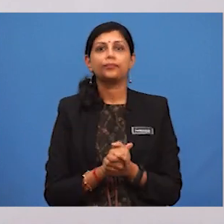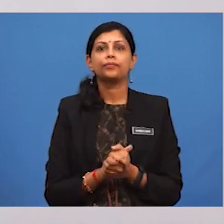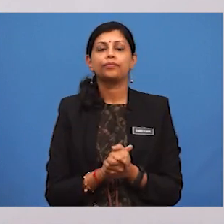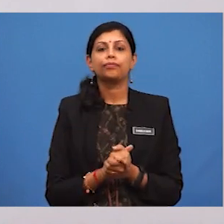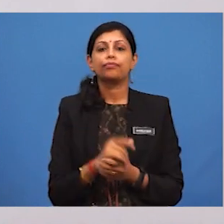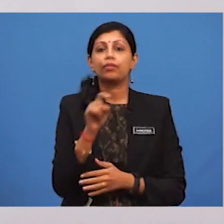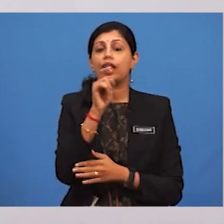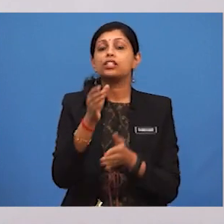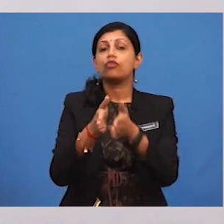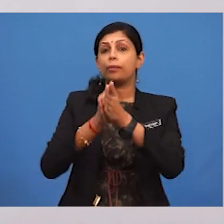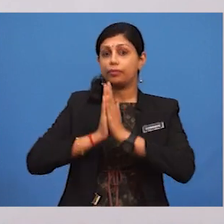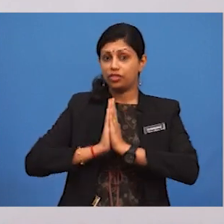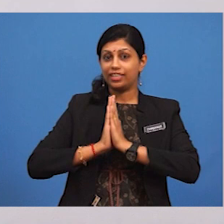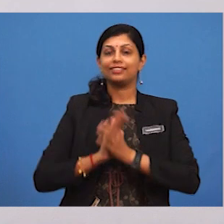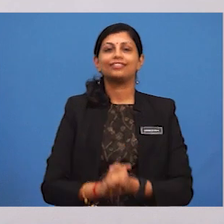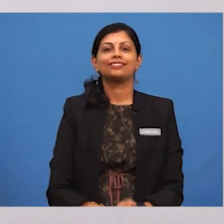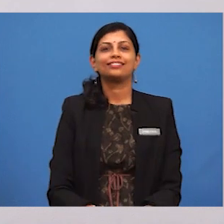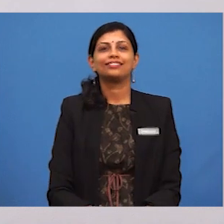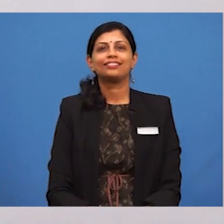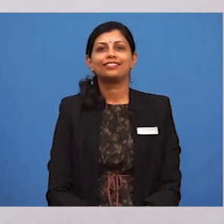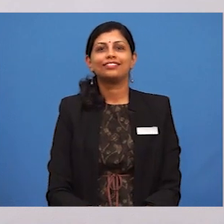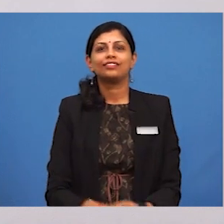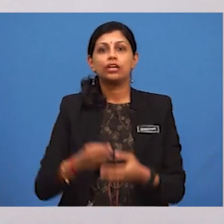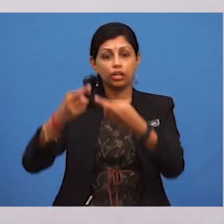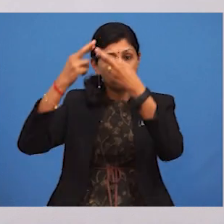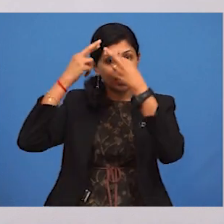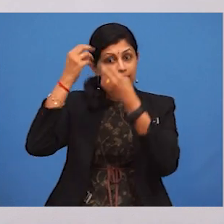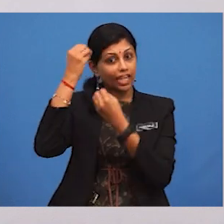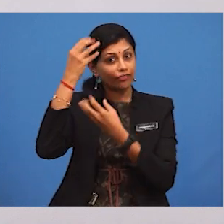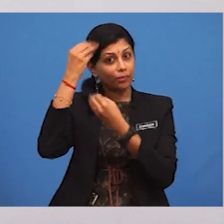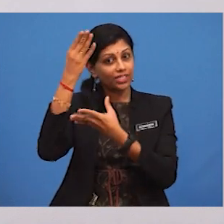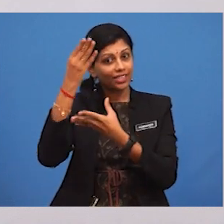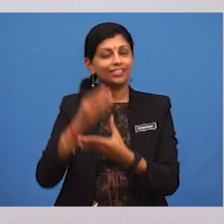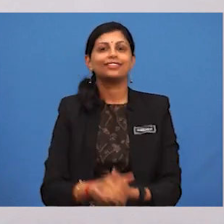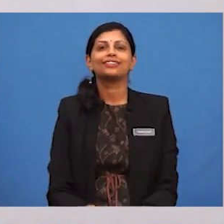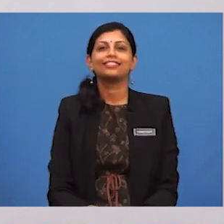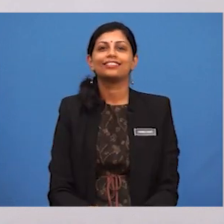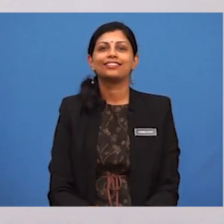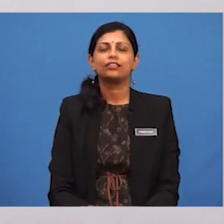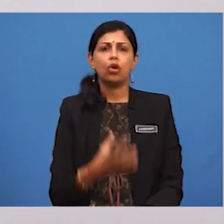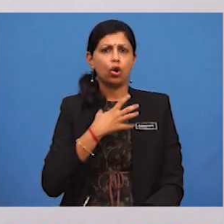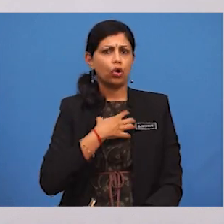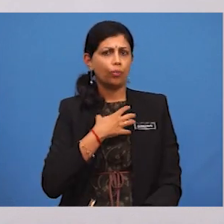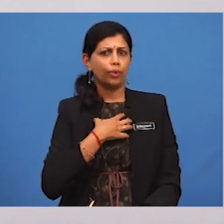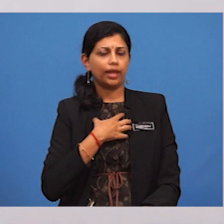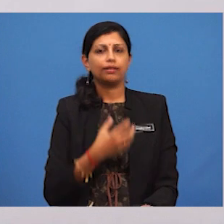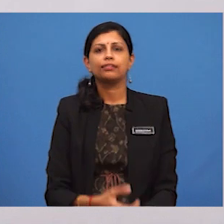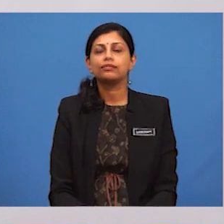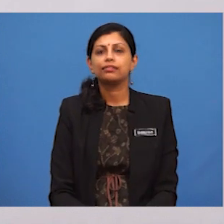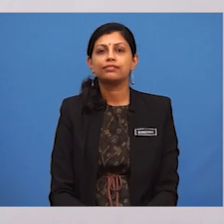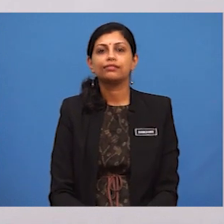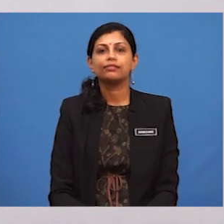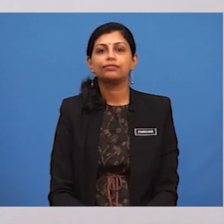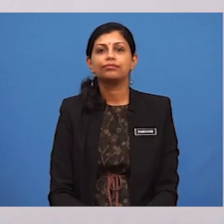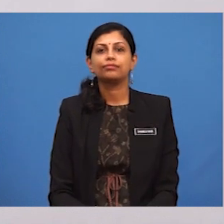for permission, requesting for information, or to complain about something, and